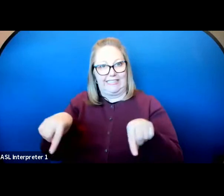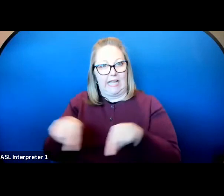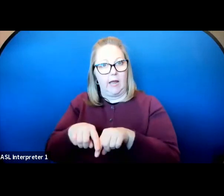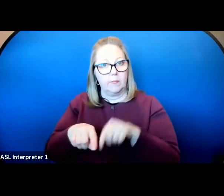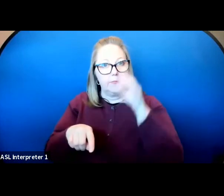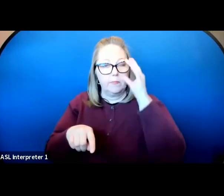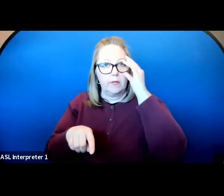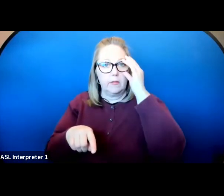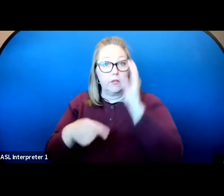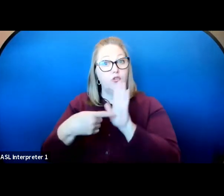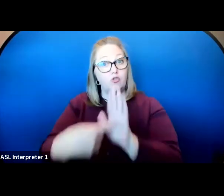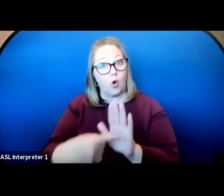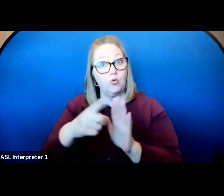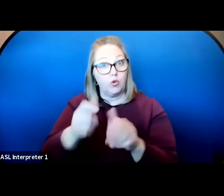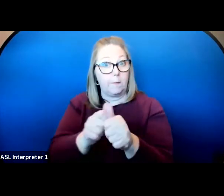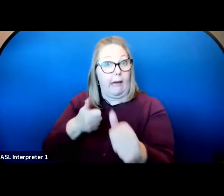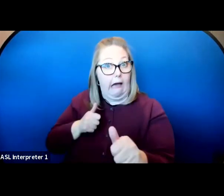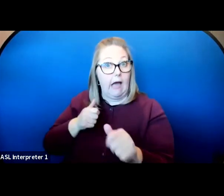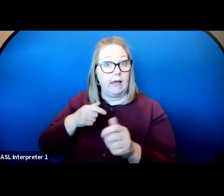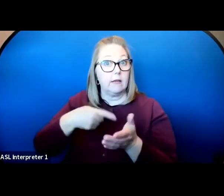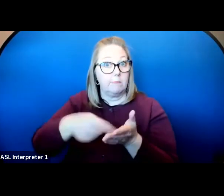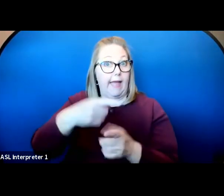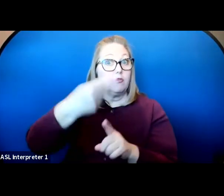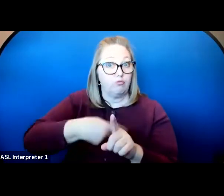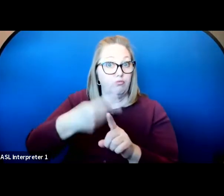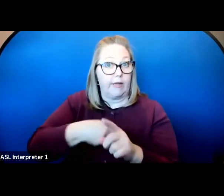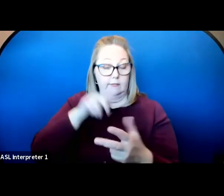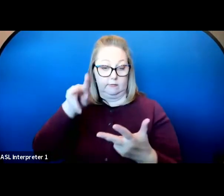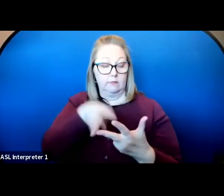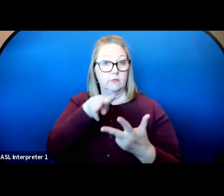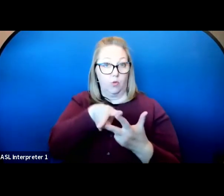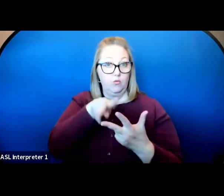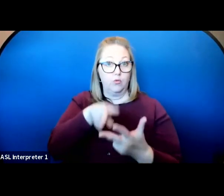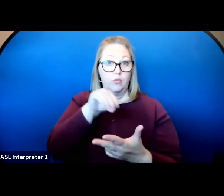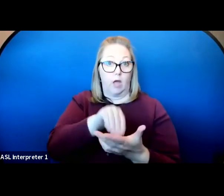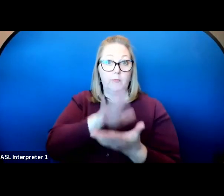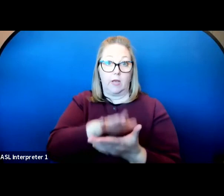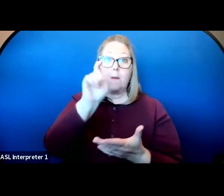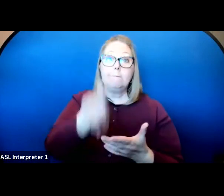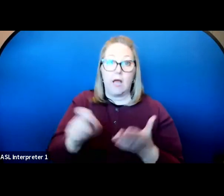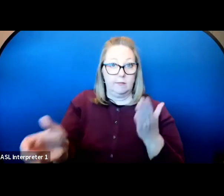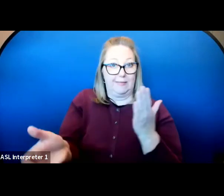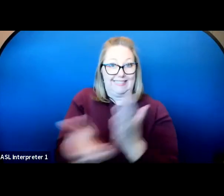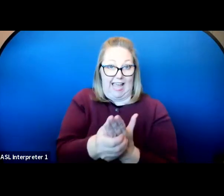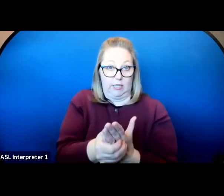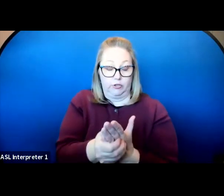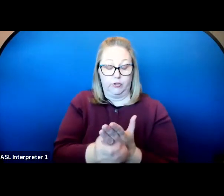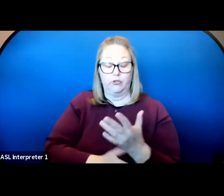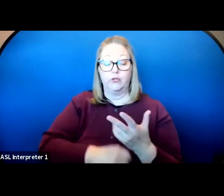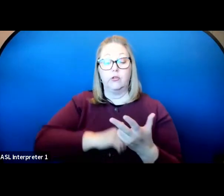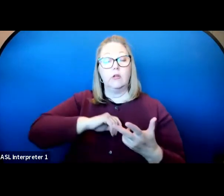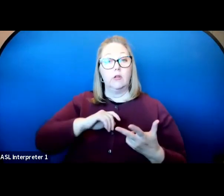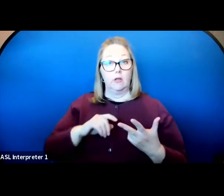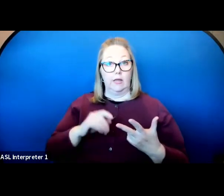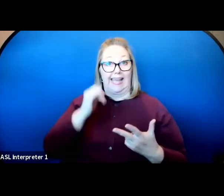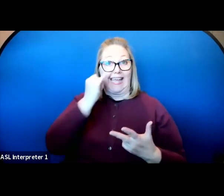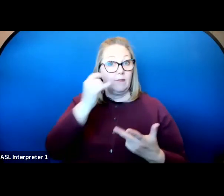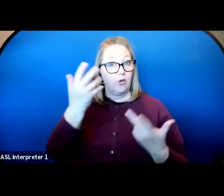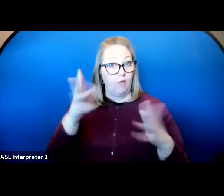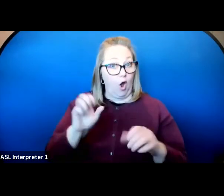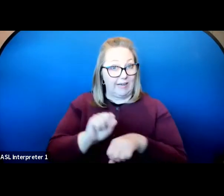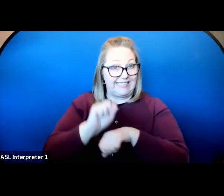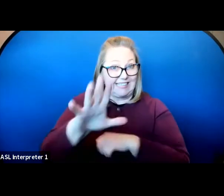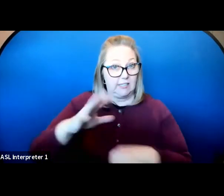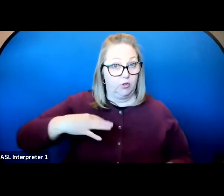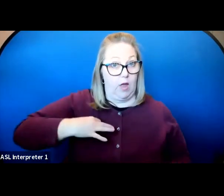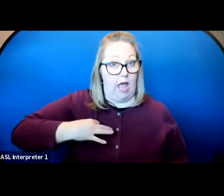and some of that documentation. Two key pieces that I want to make sure I emphasize to this again is if you are in the queue, you